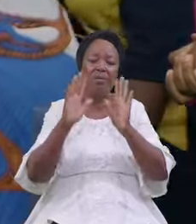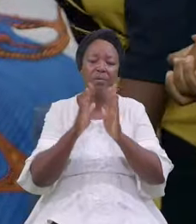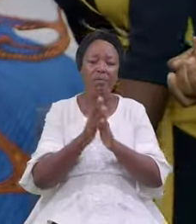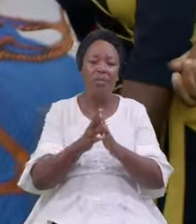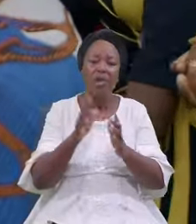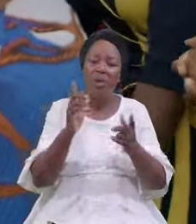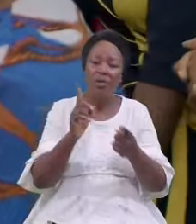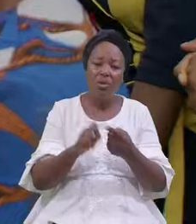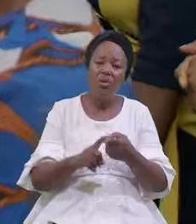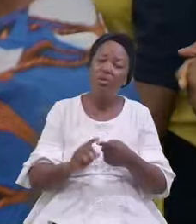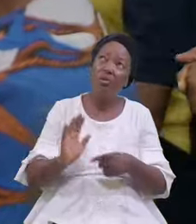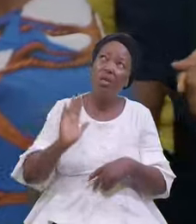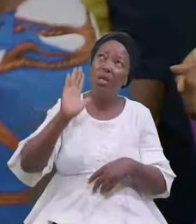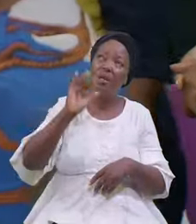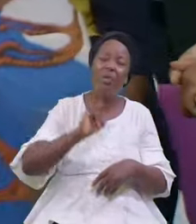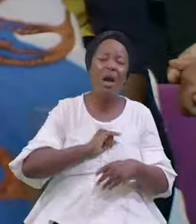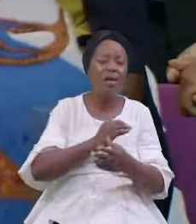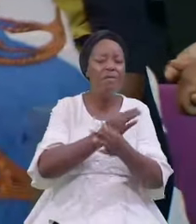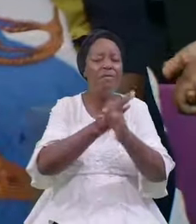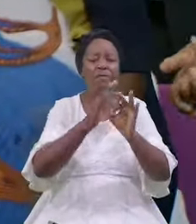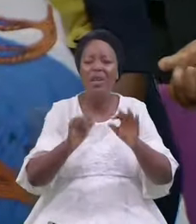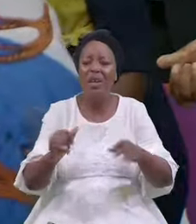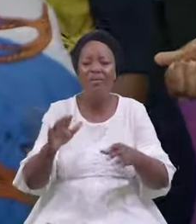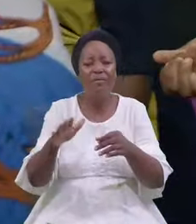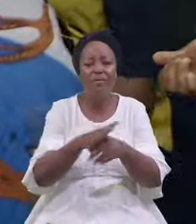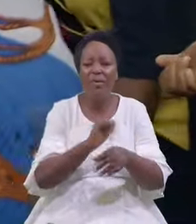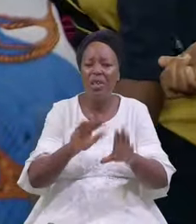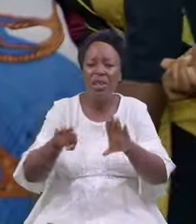But to him I freely, fully